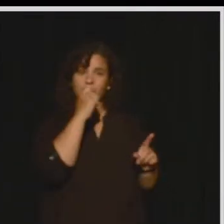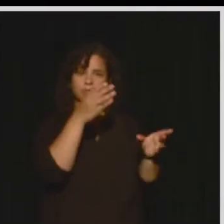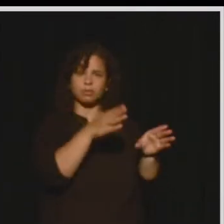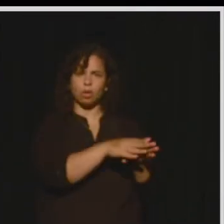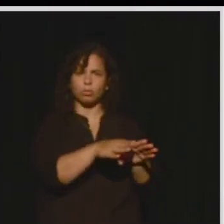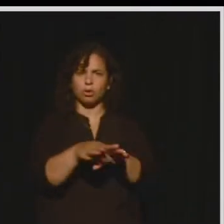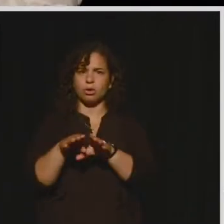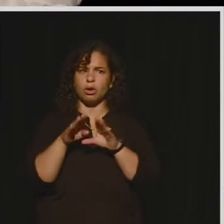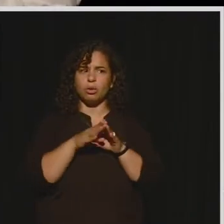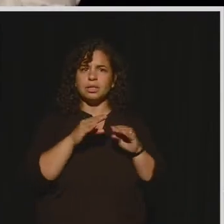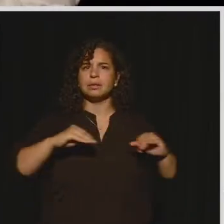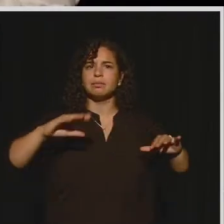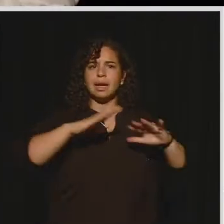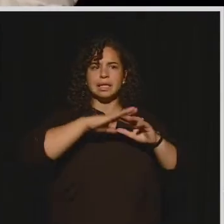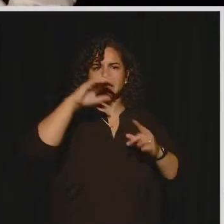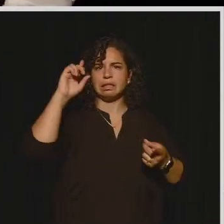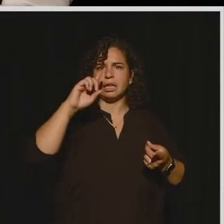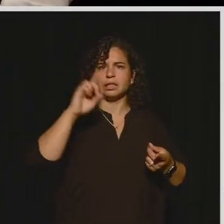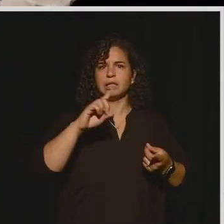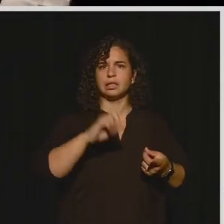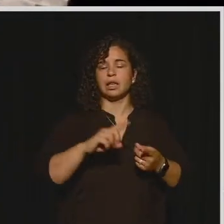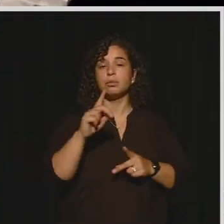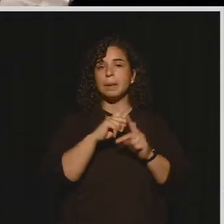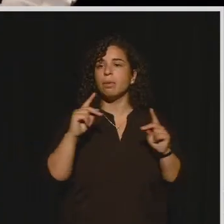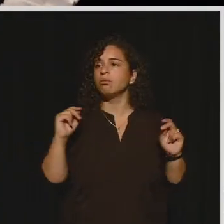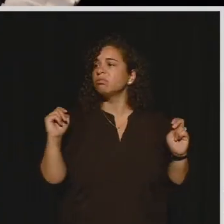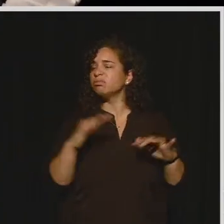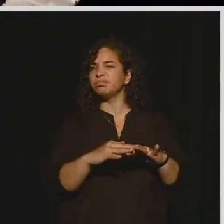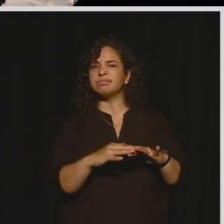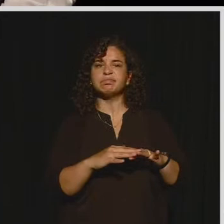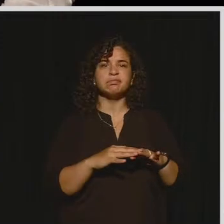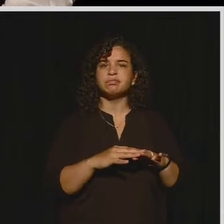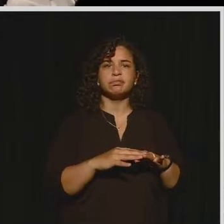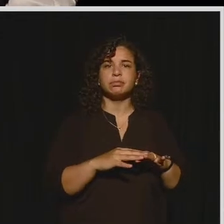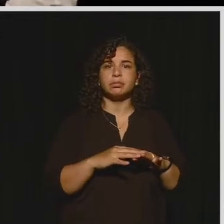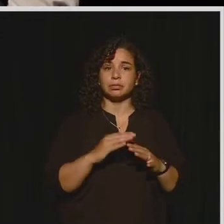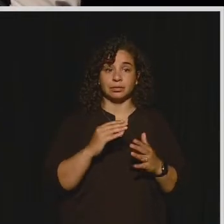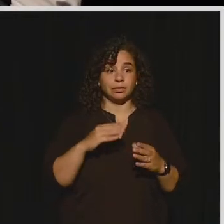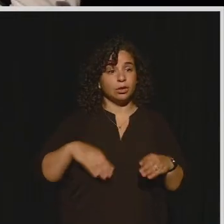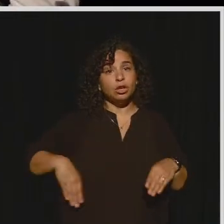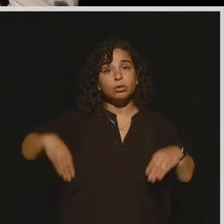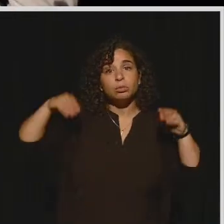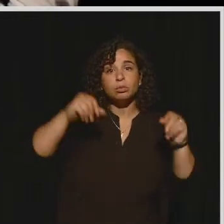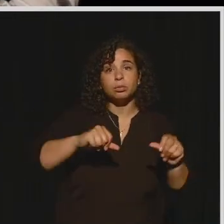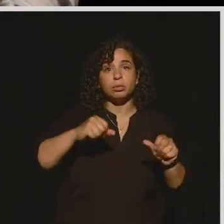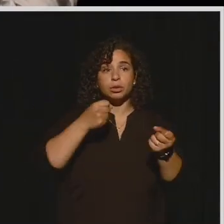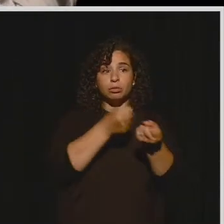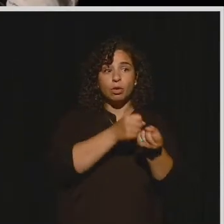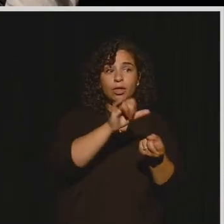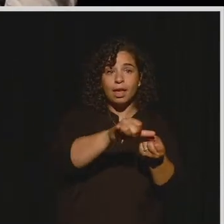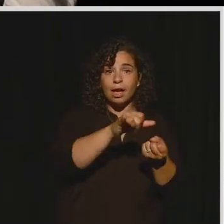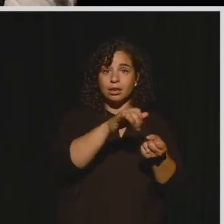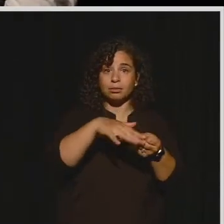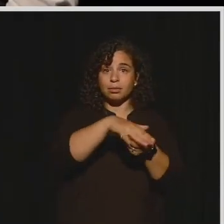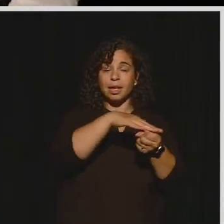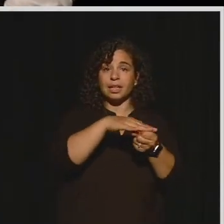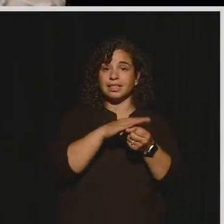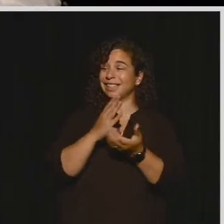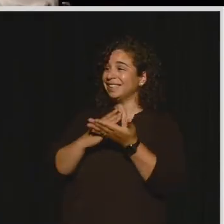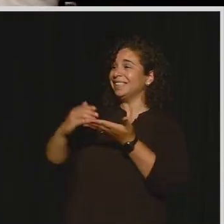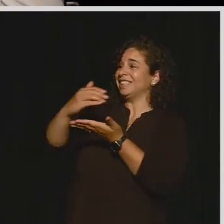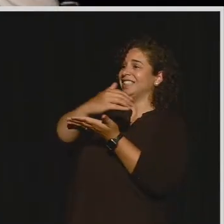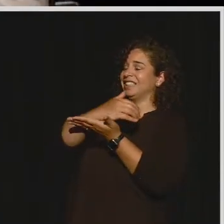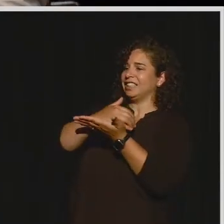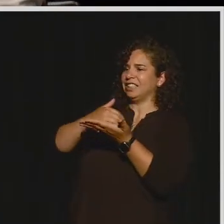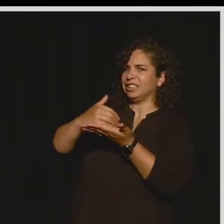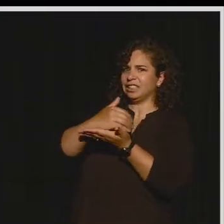increasingly the revenue on a given night, that revenue coming from straight people who are out